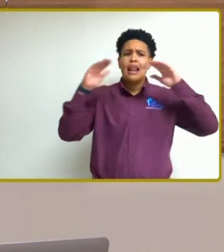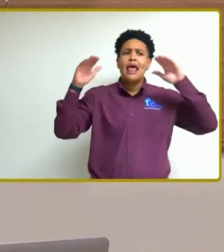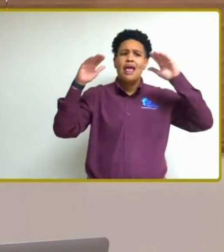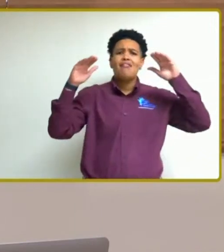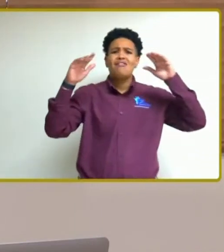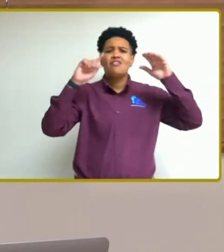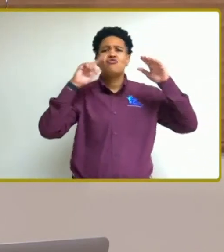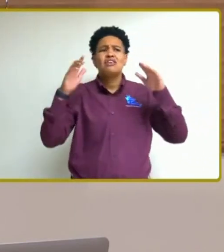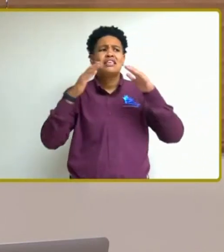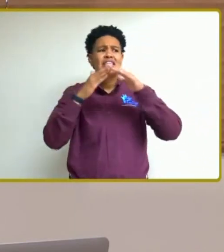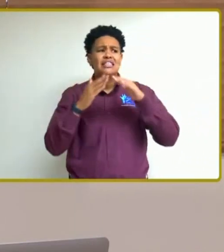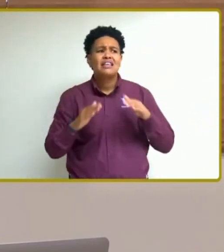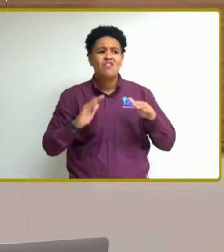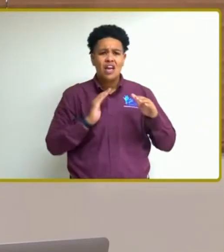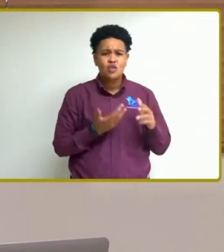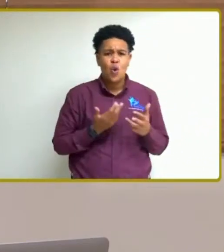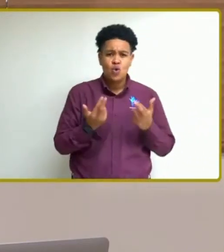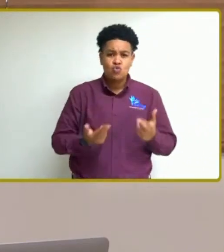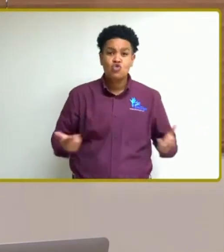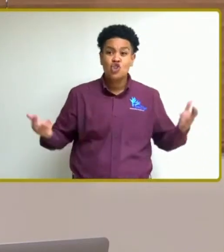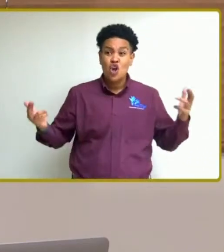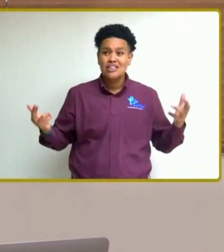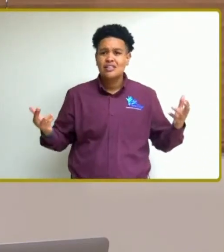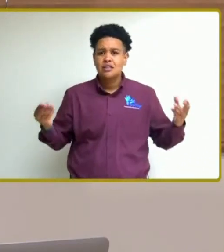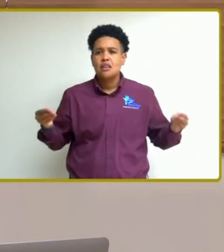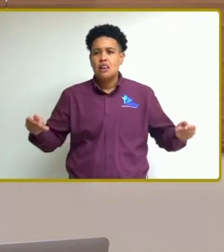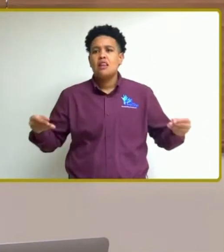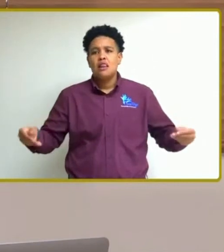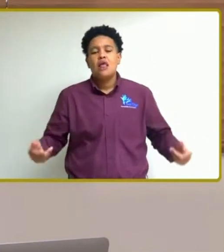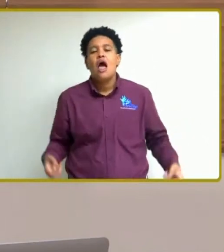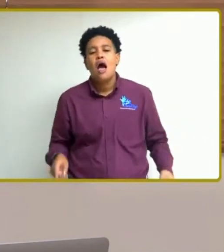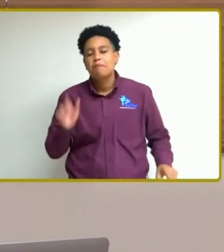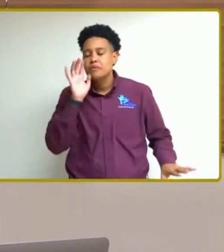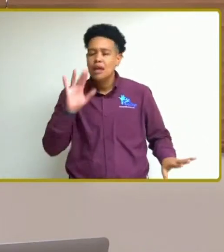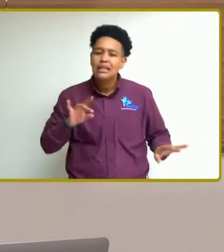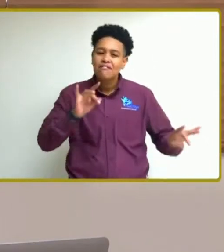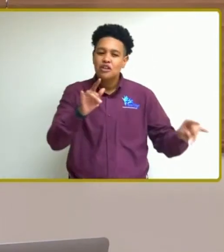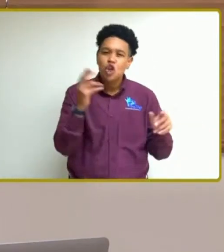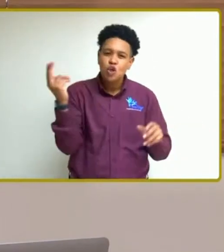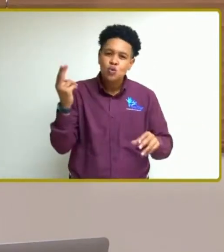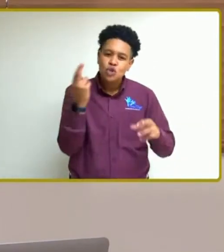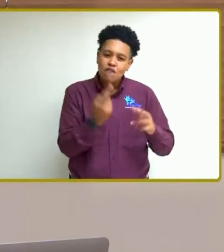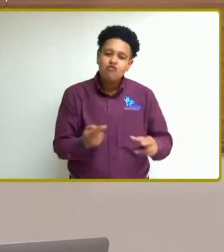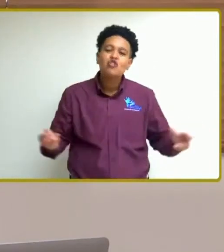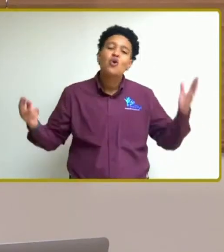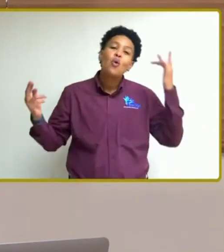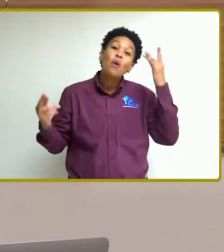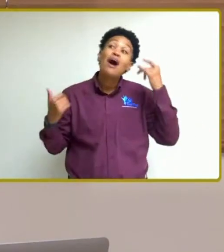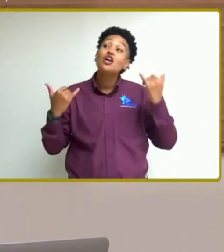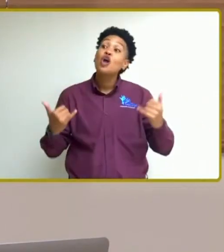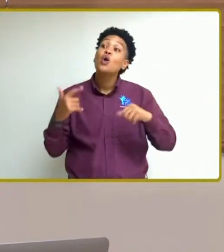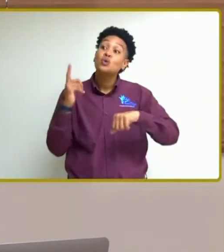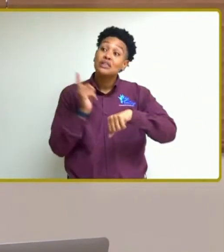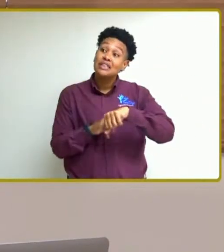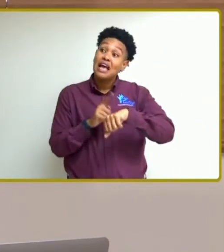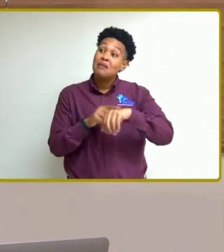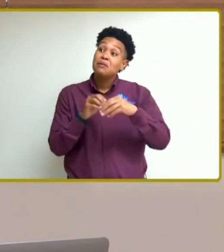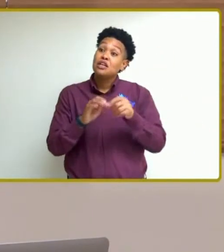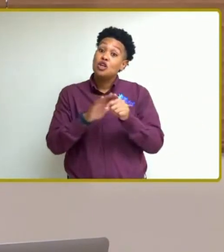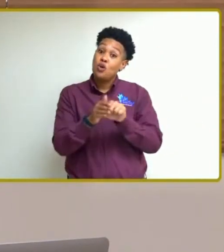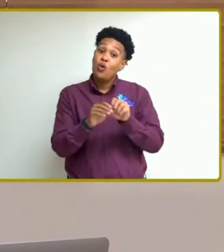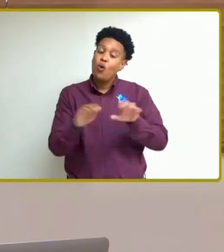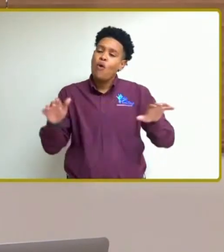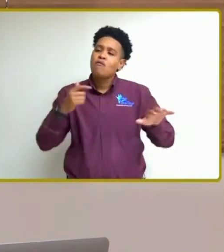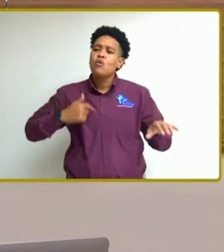that divides our resources, and it is an inefficient use of resources, because at this point in the pandemic,